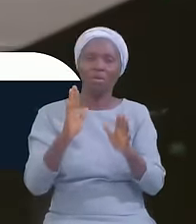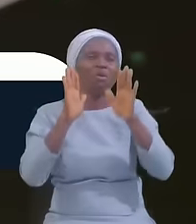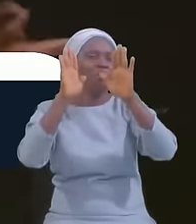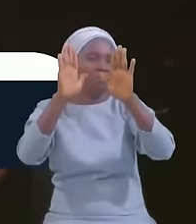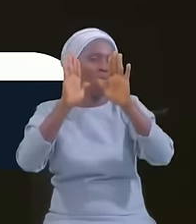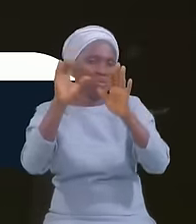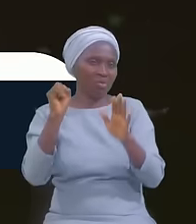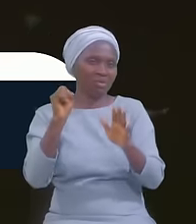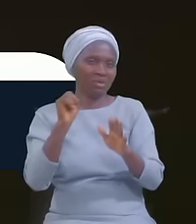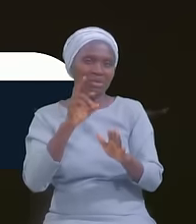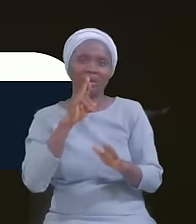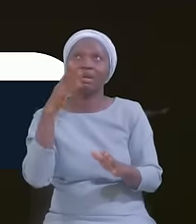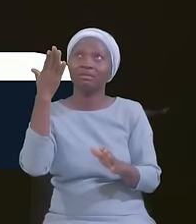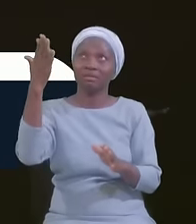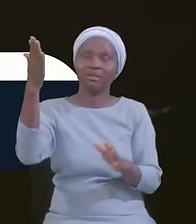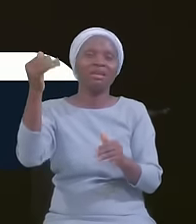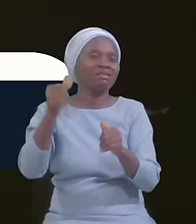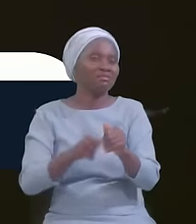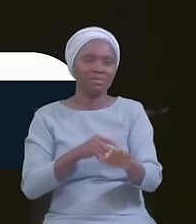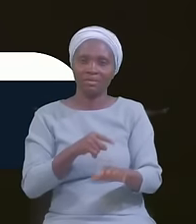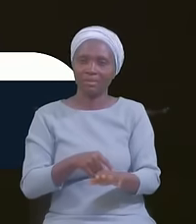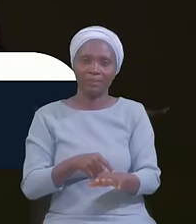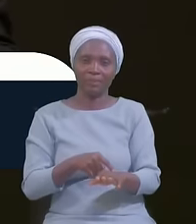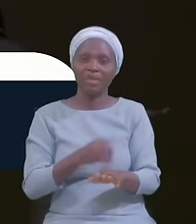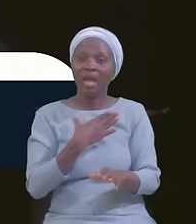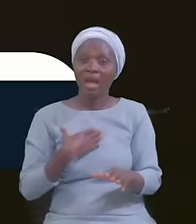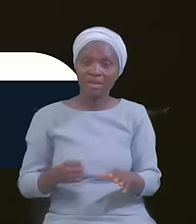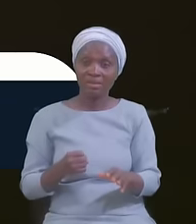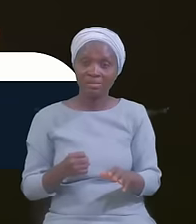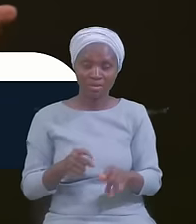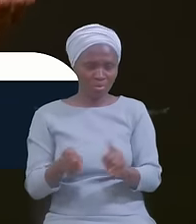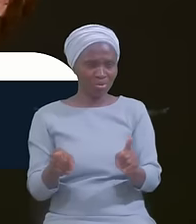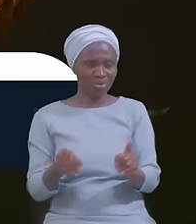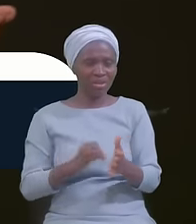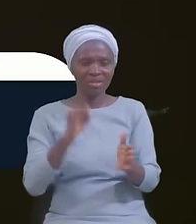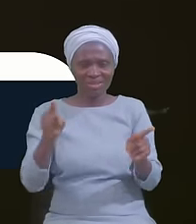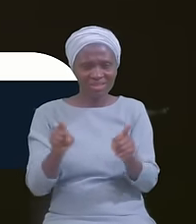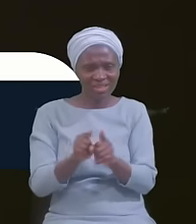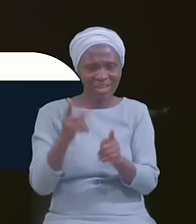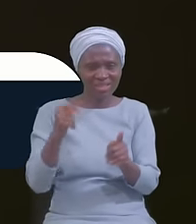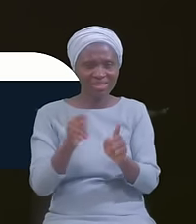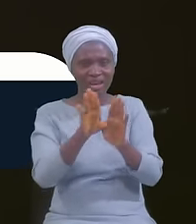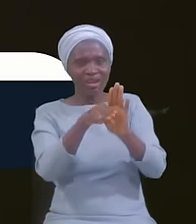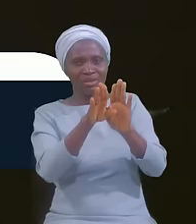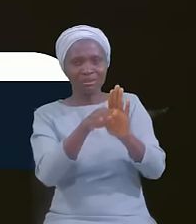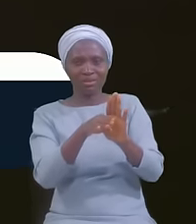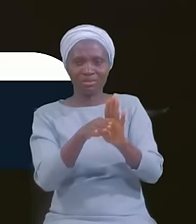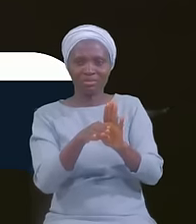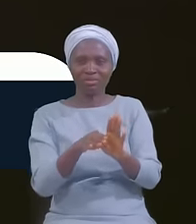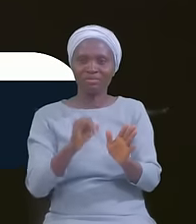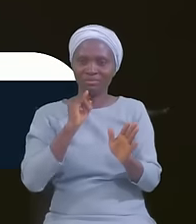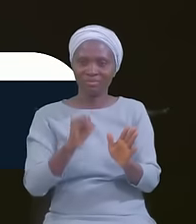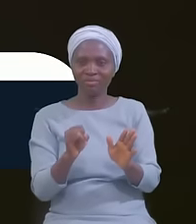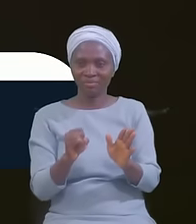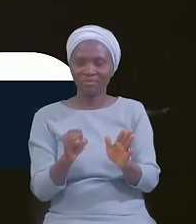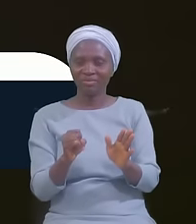wonder is there all the time. But it's like a dog is sleeping. Everything